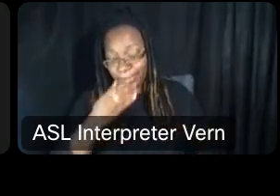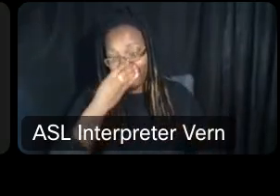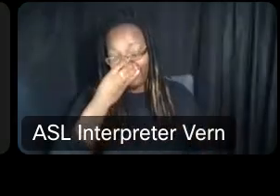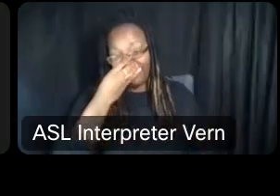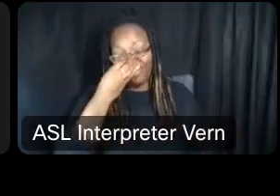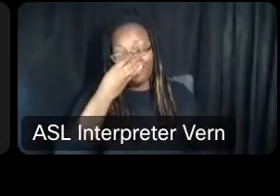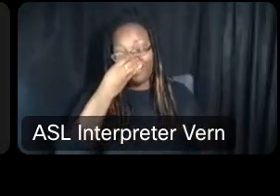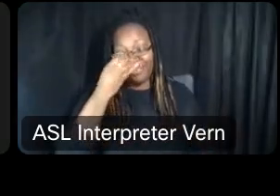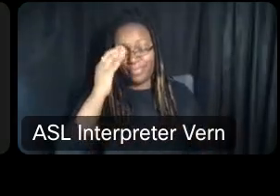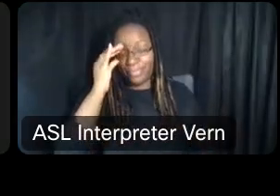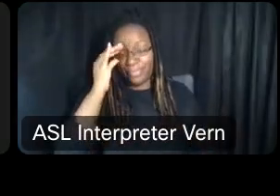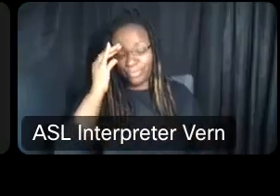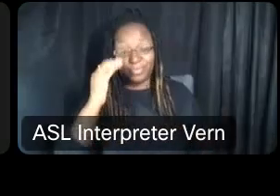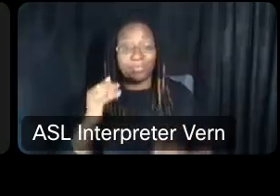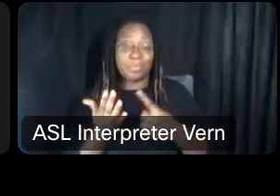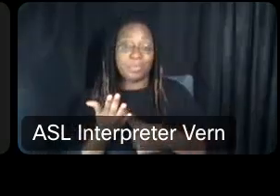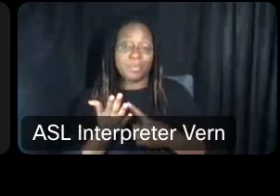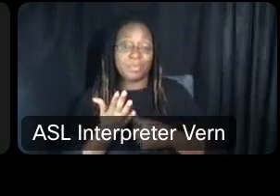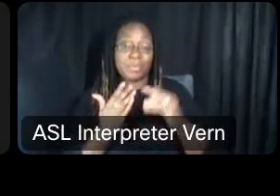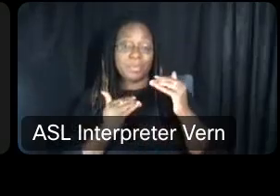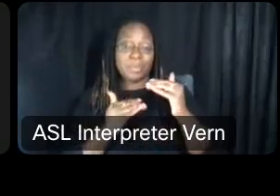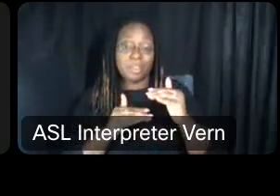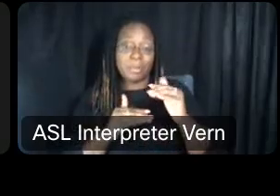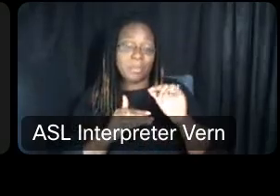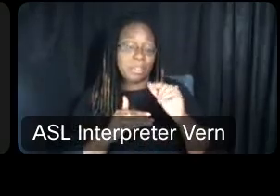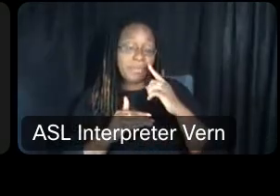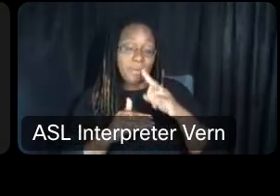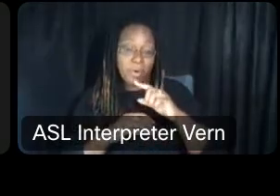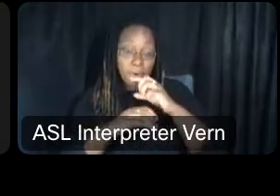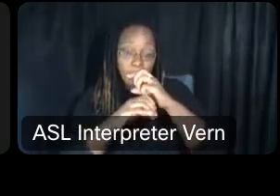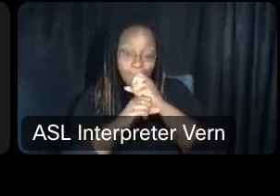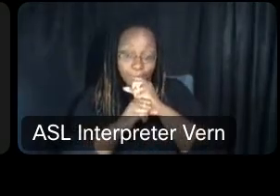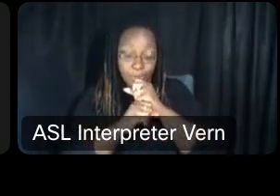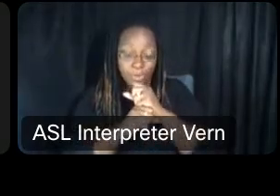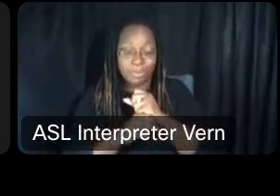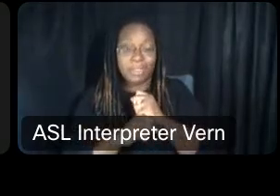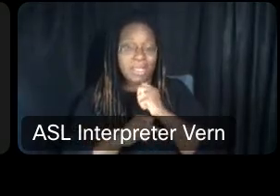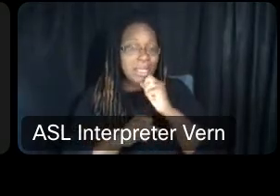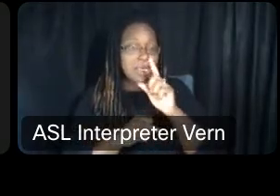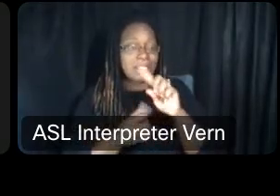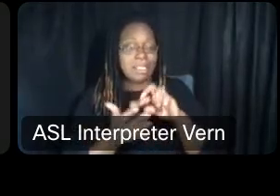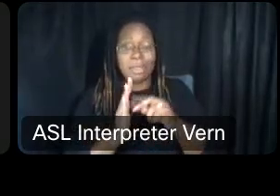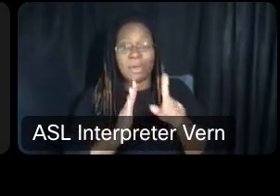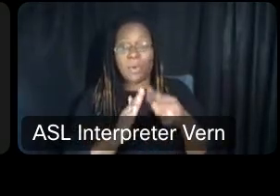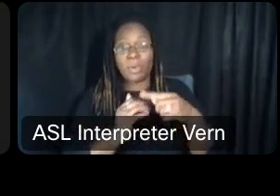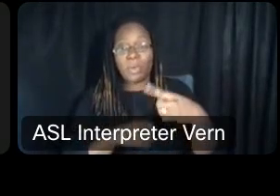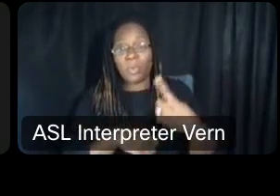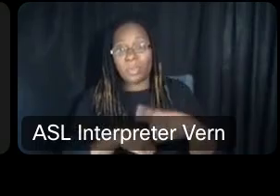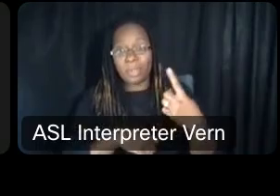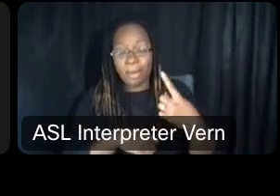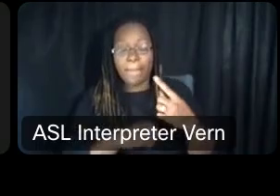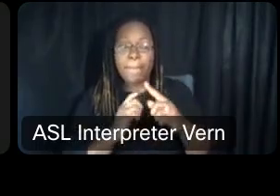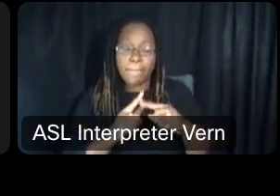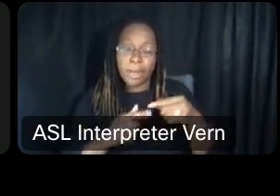always discussing the limits of confidentiality and not just doing it once at the beginning, but also throughout,